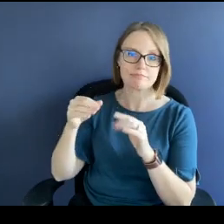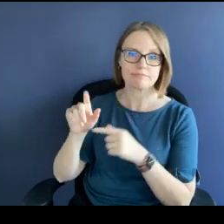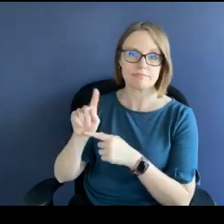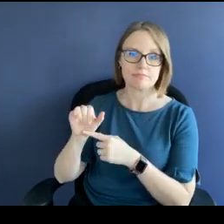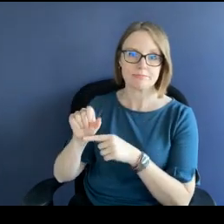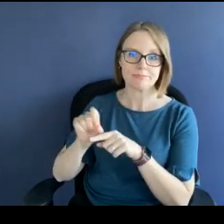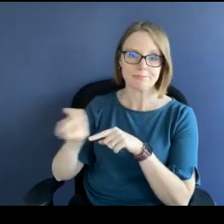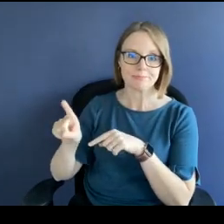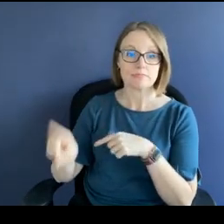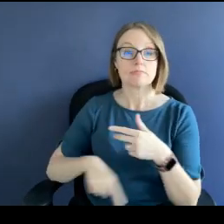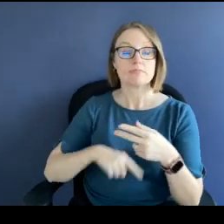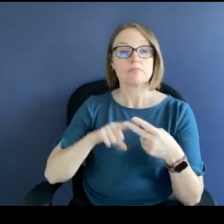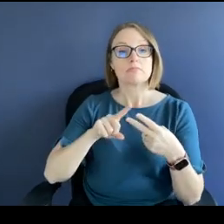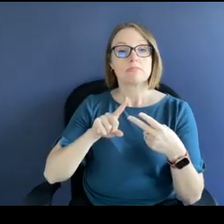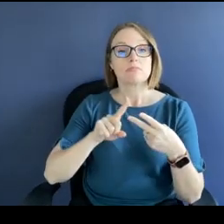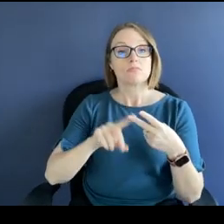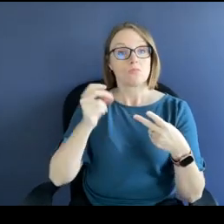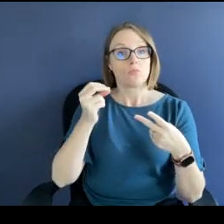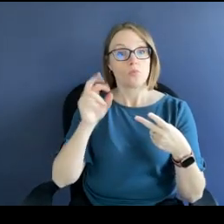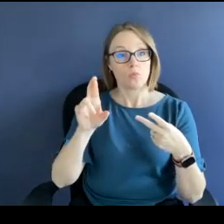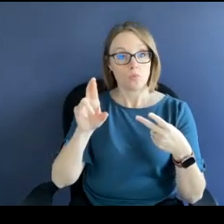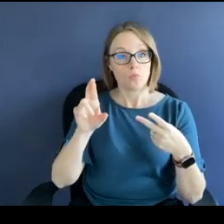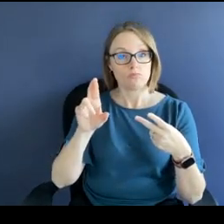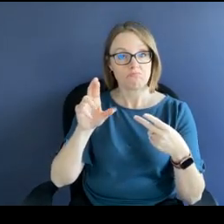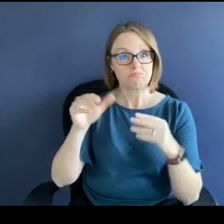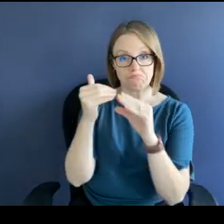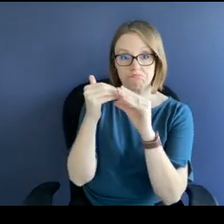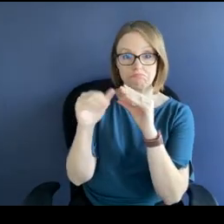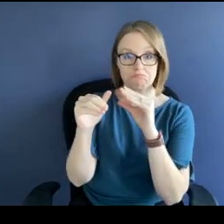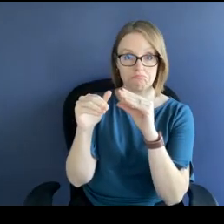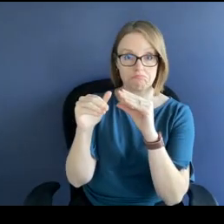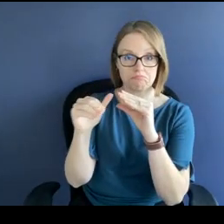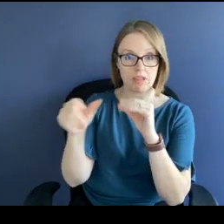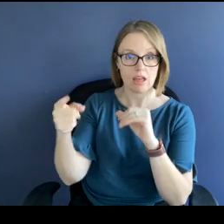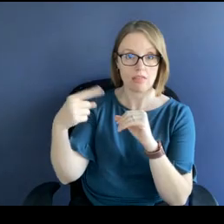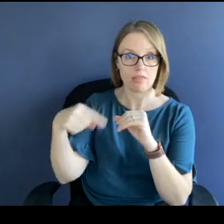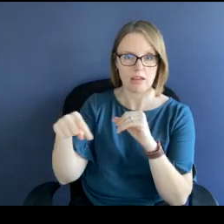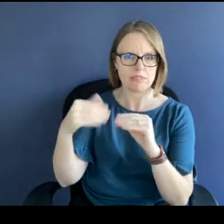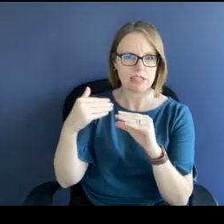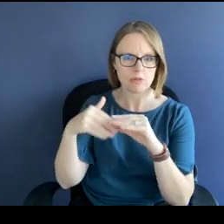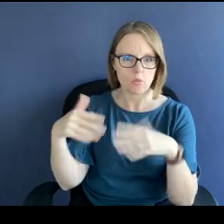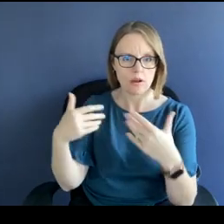can reach the DCRC by emailing